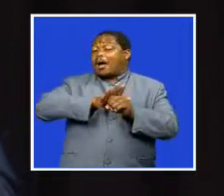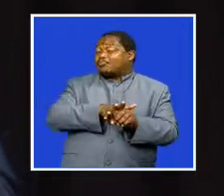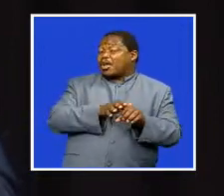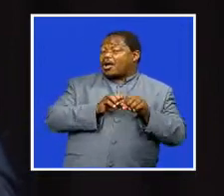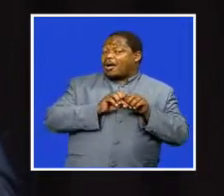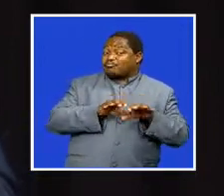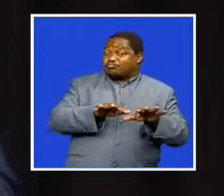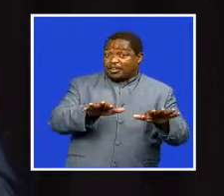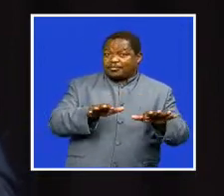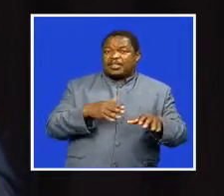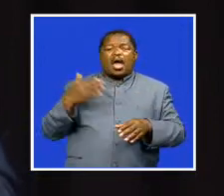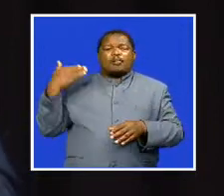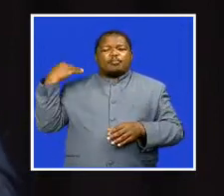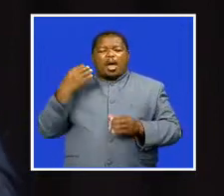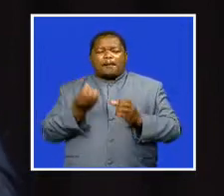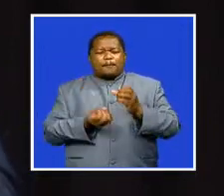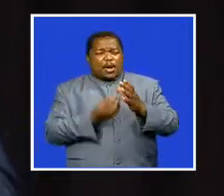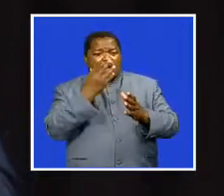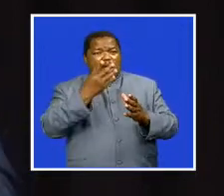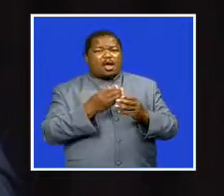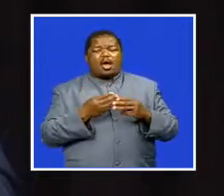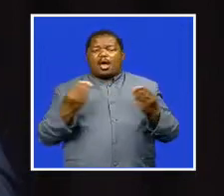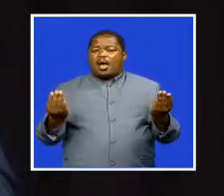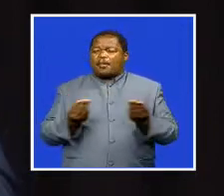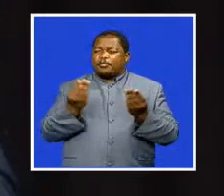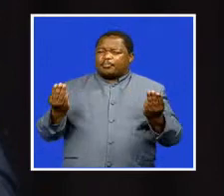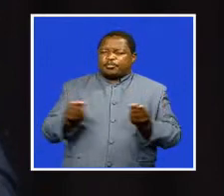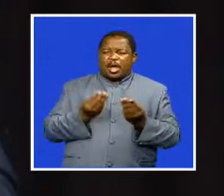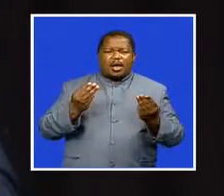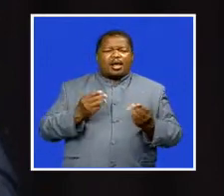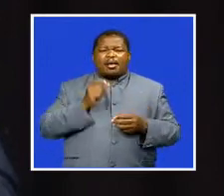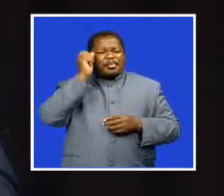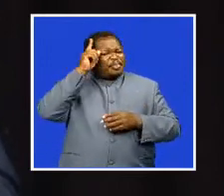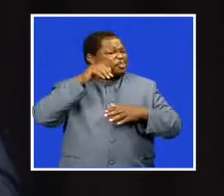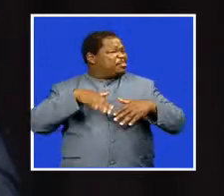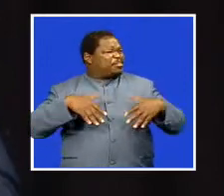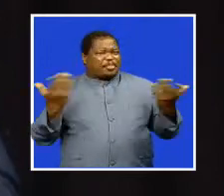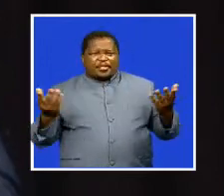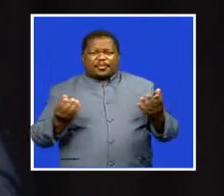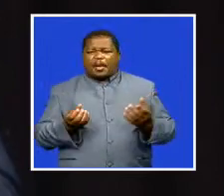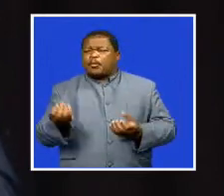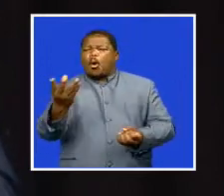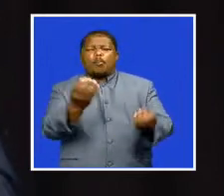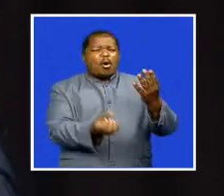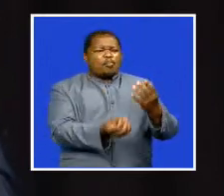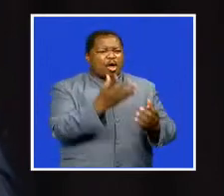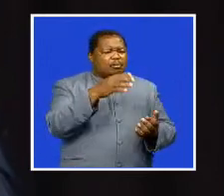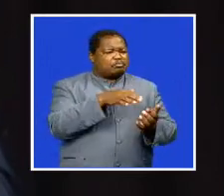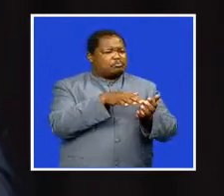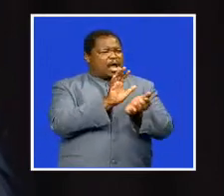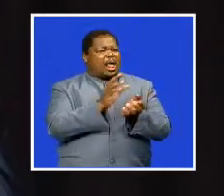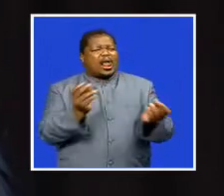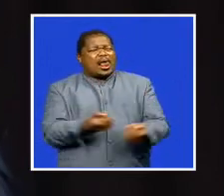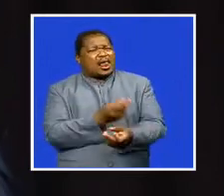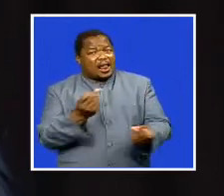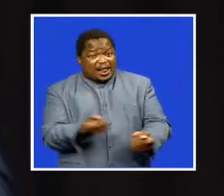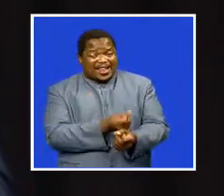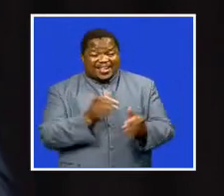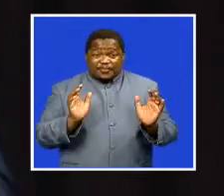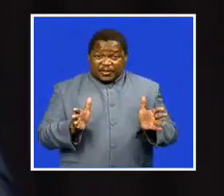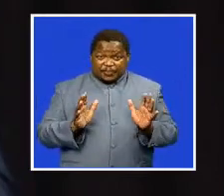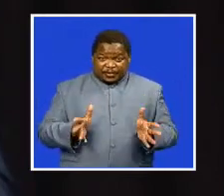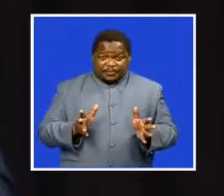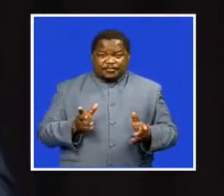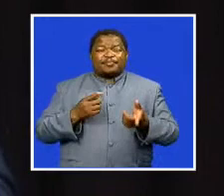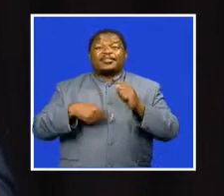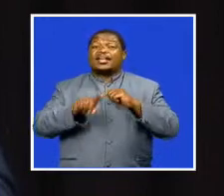us by surprise, it has also taught us that we are a resilient people, and when we bring our